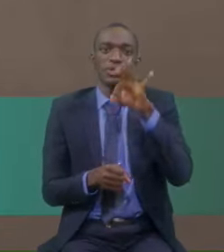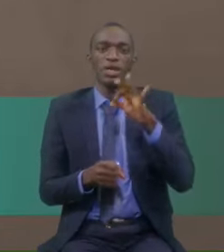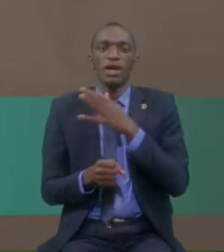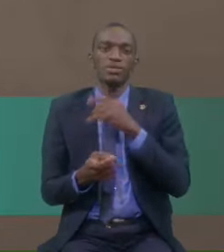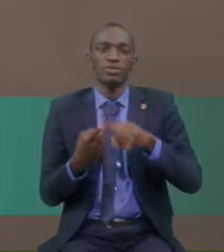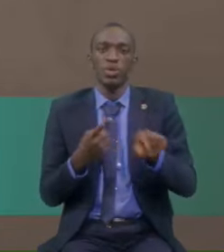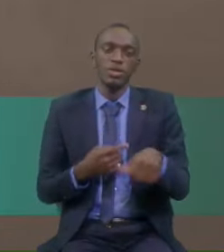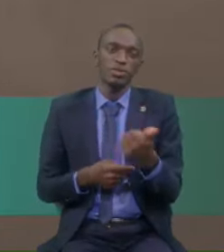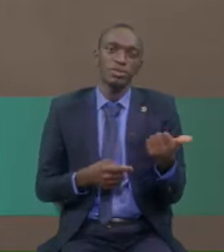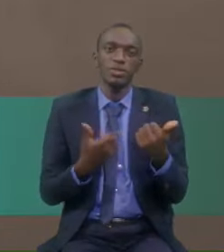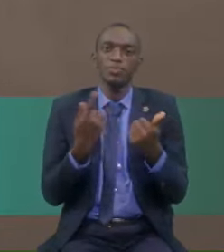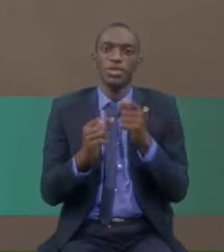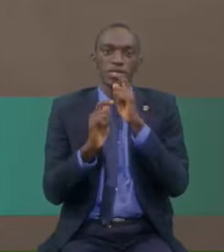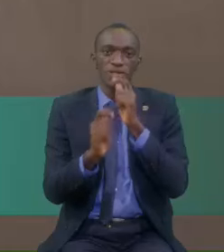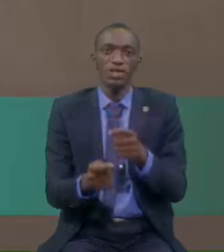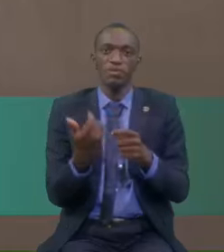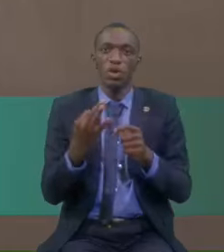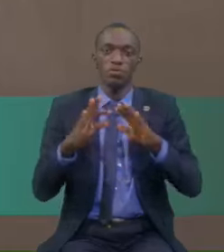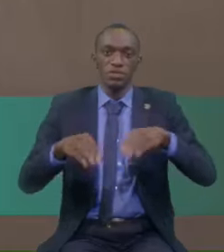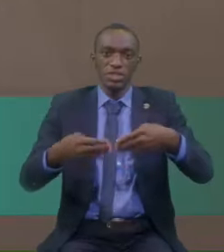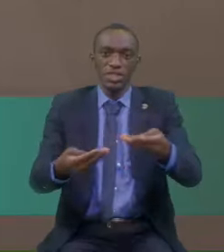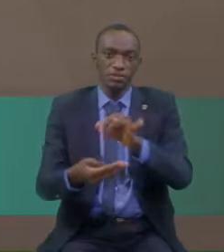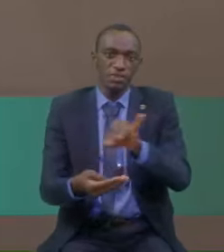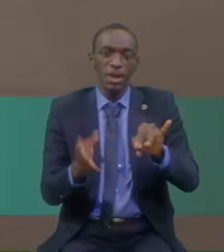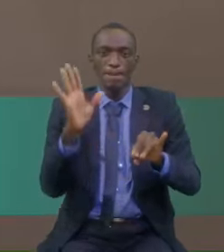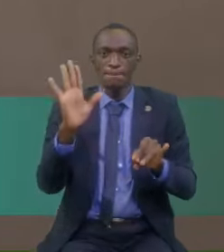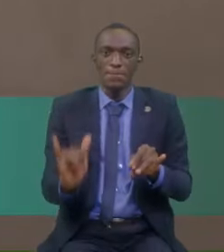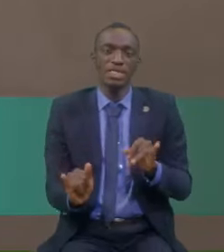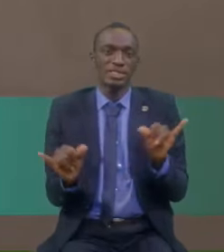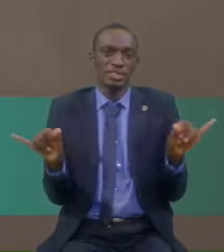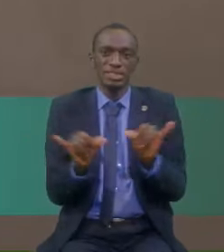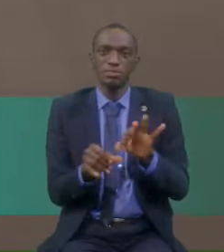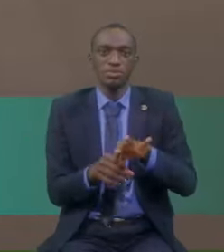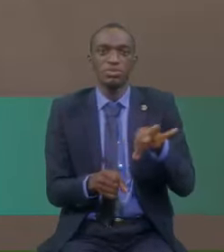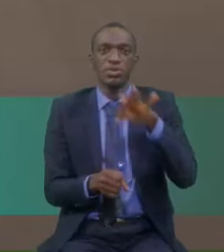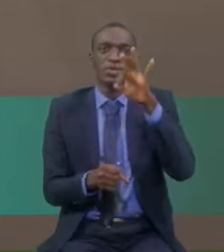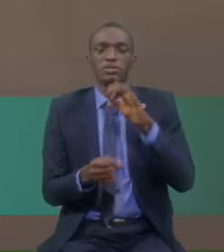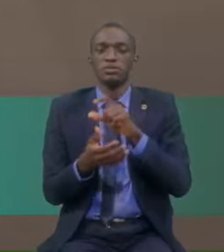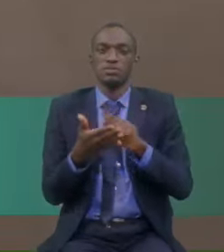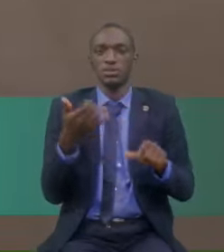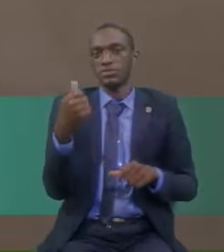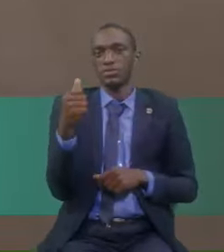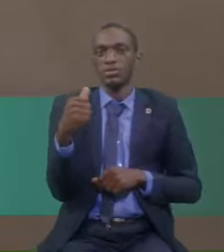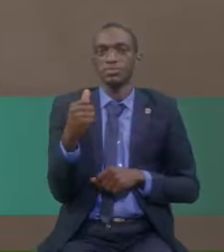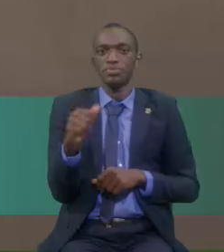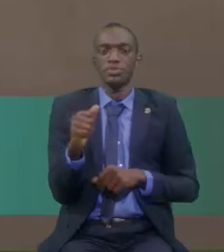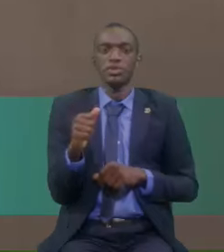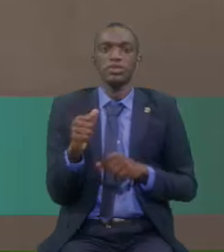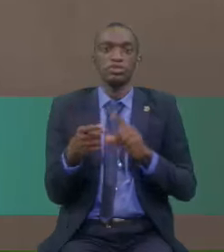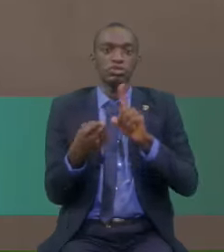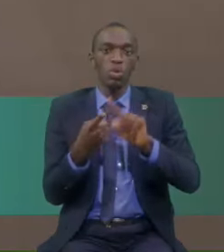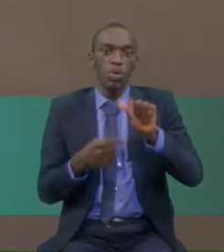of healing by the same Spirit. Look at verse 10. It says, to another